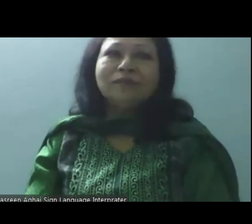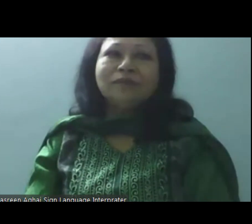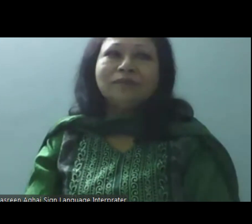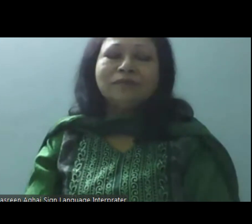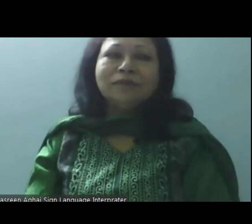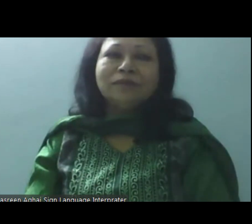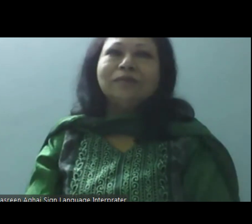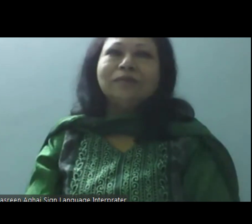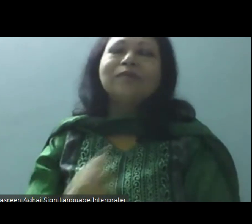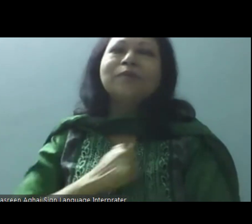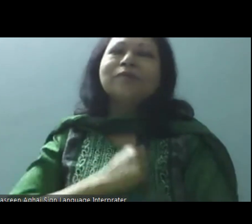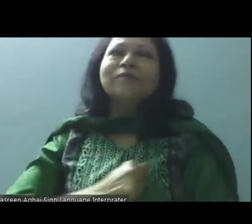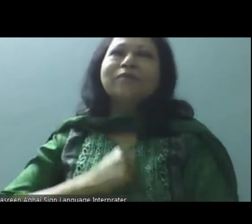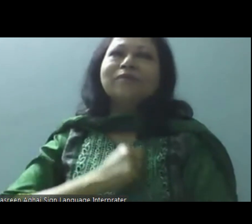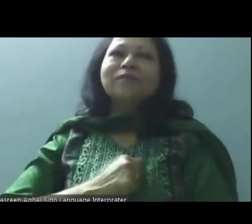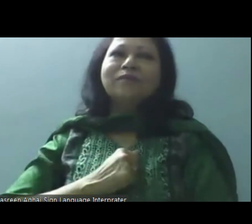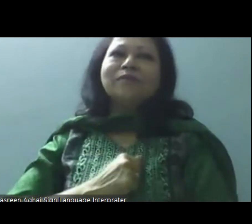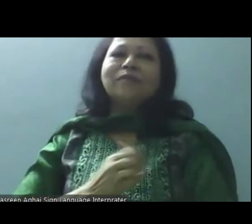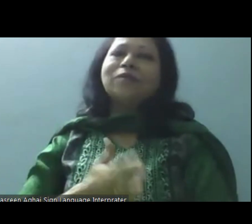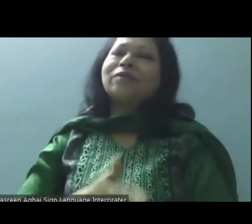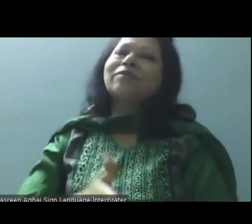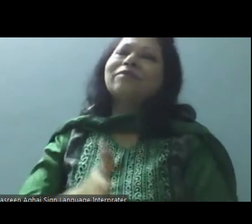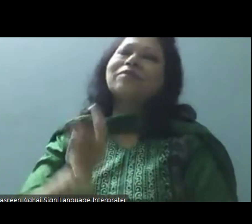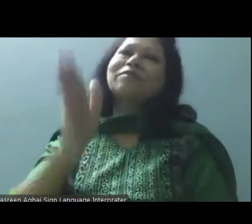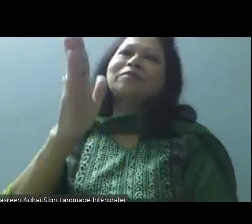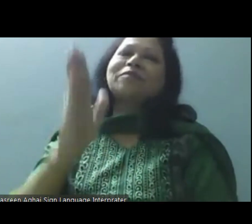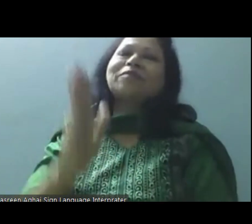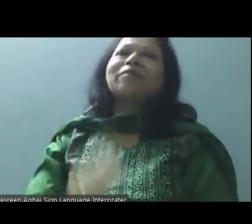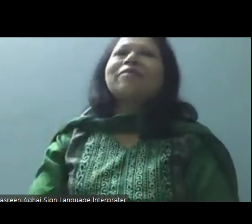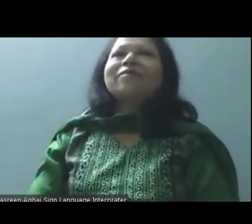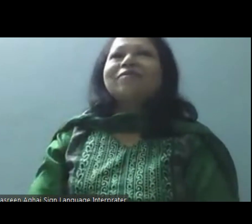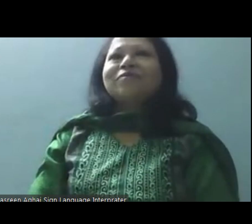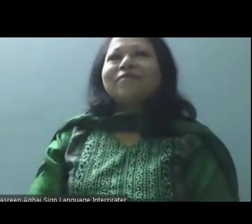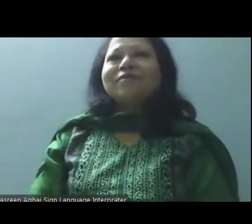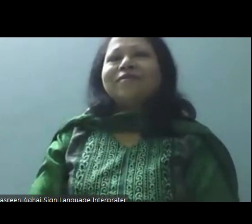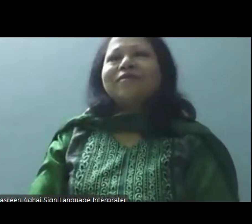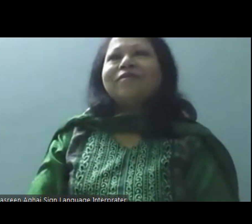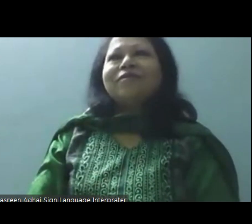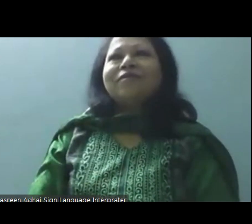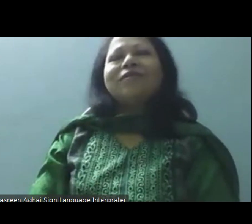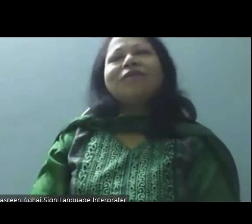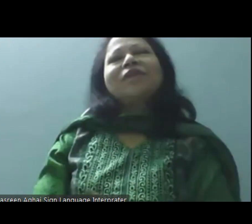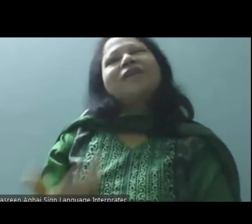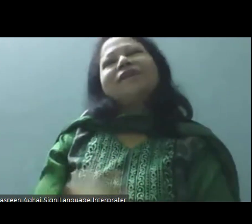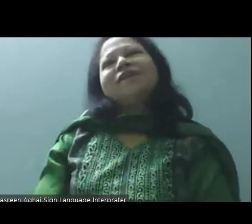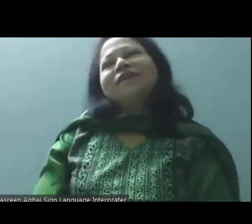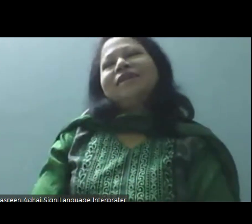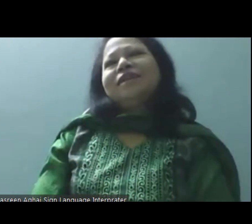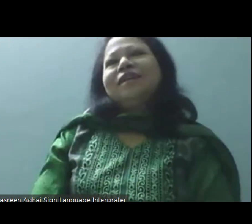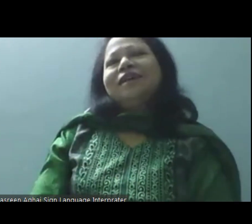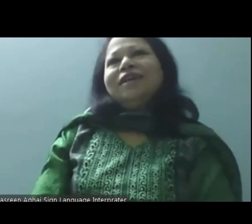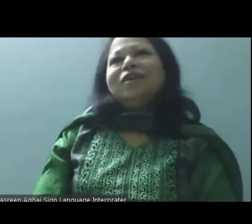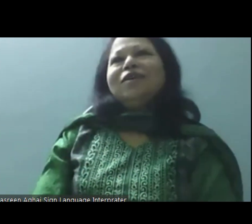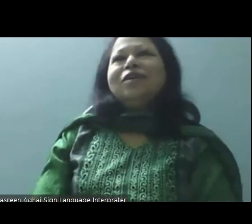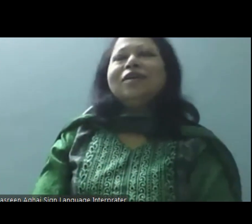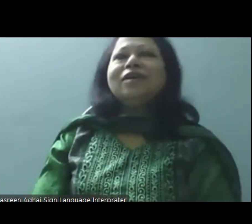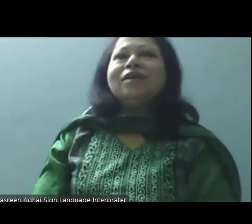I'm sorry if I've been so long in my speech, It's all right, Lubna. So,